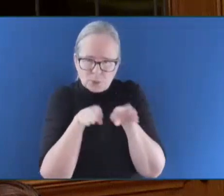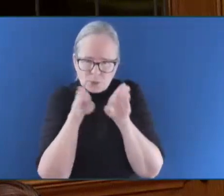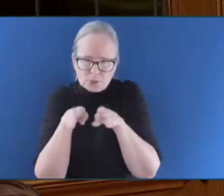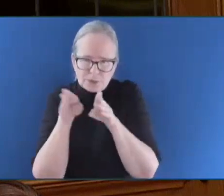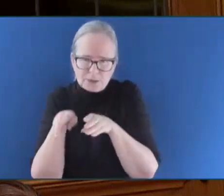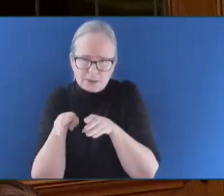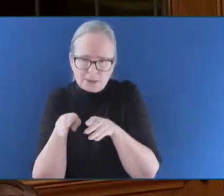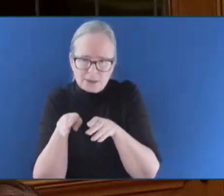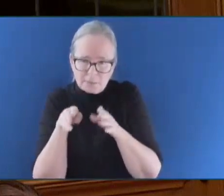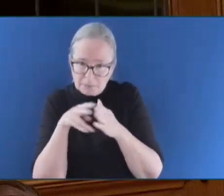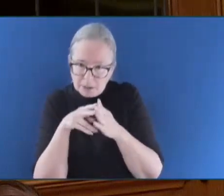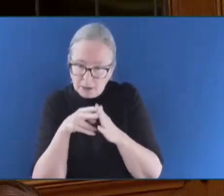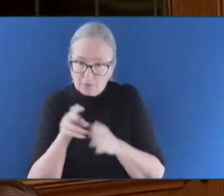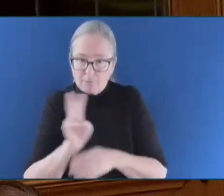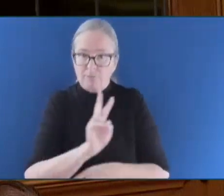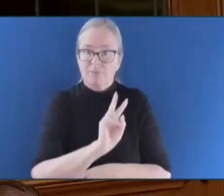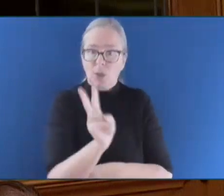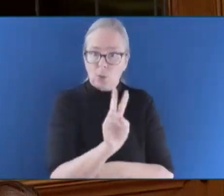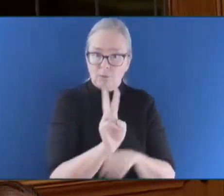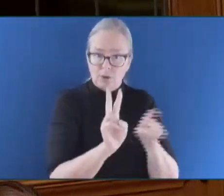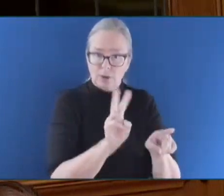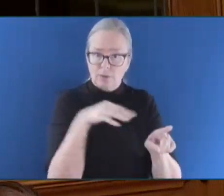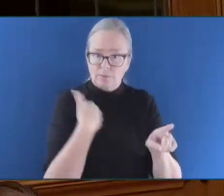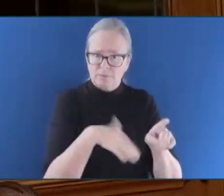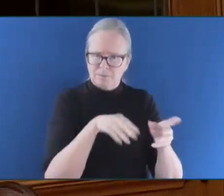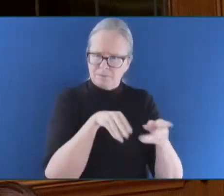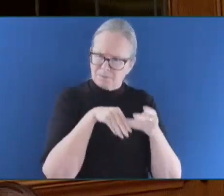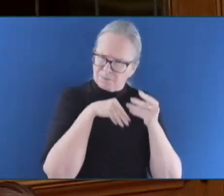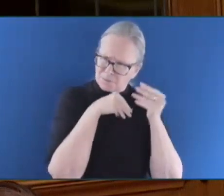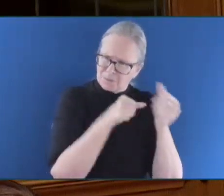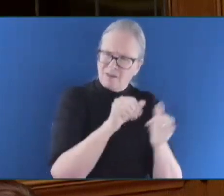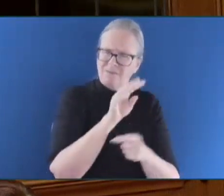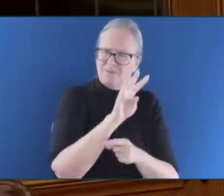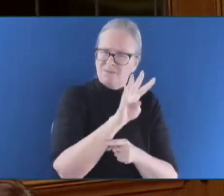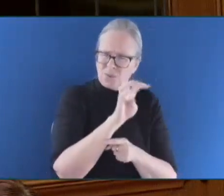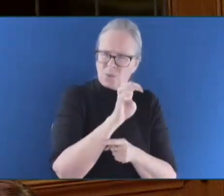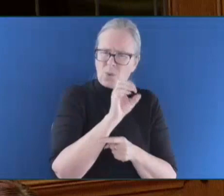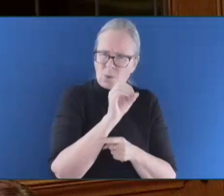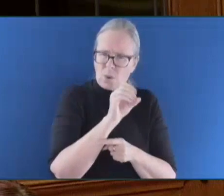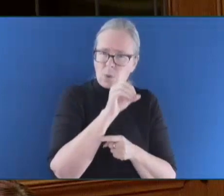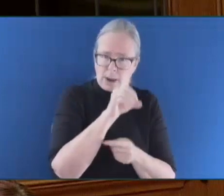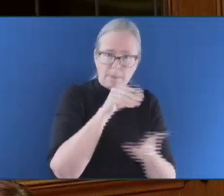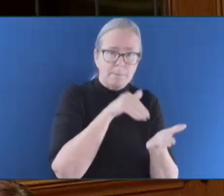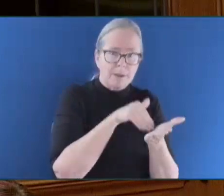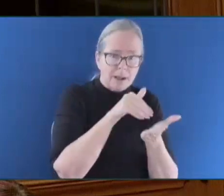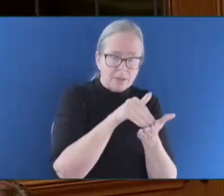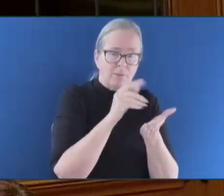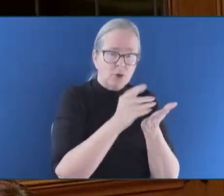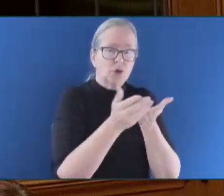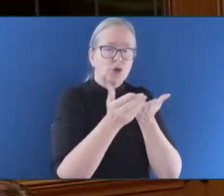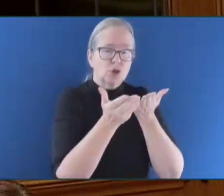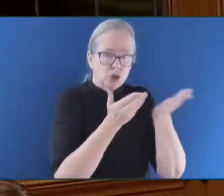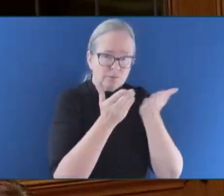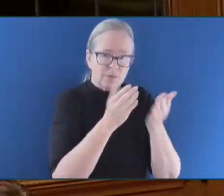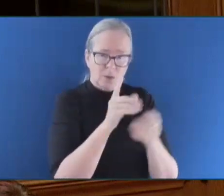million to serve 690,000 people, or around 581 per capita. On a per